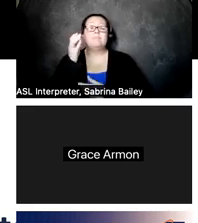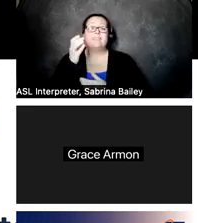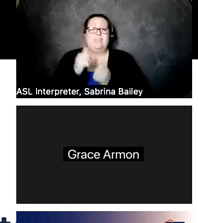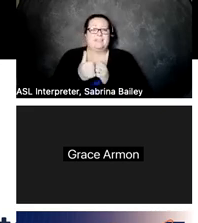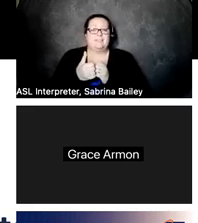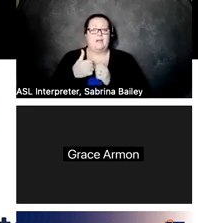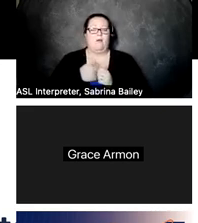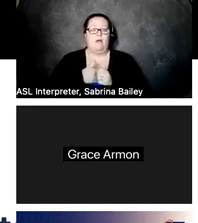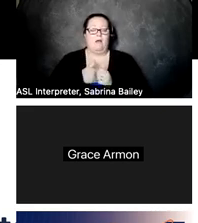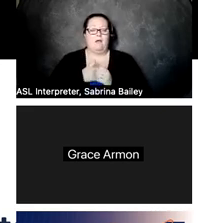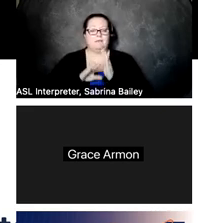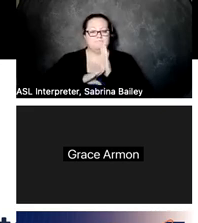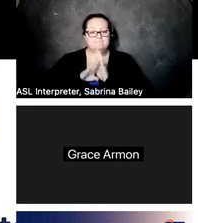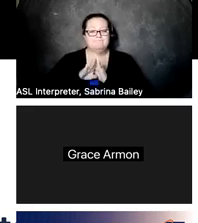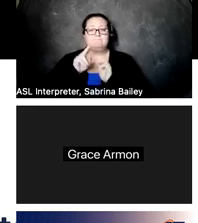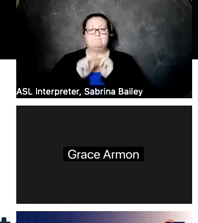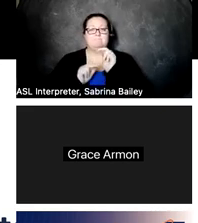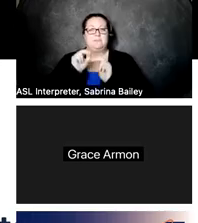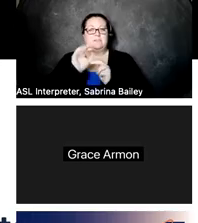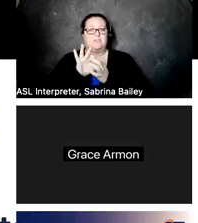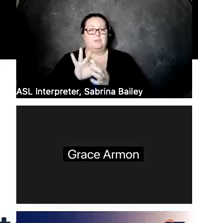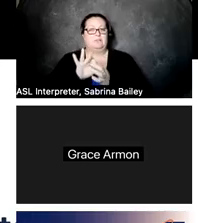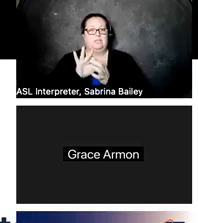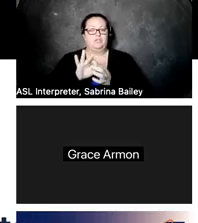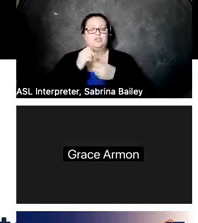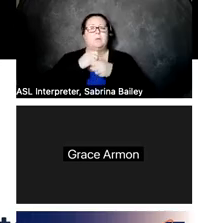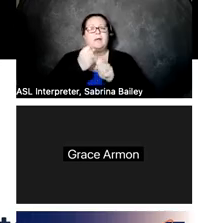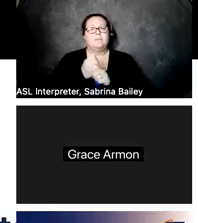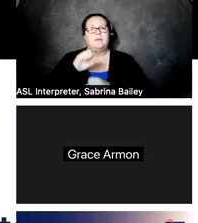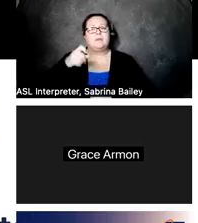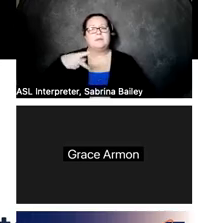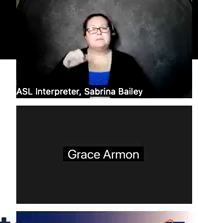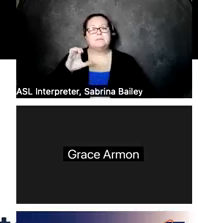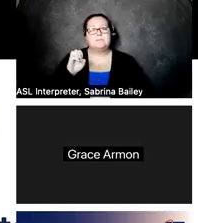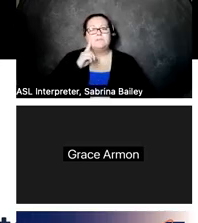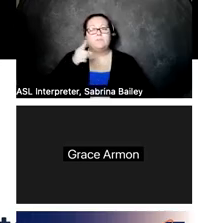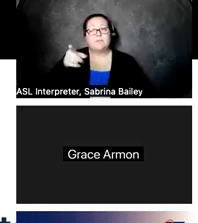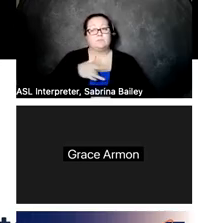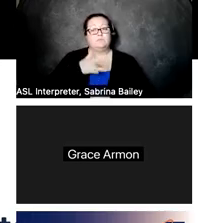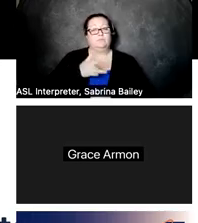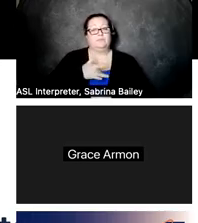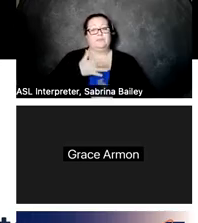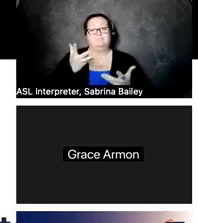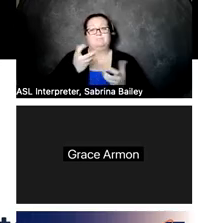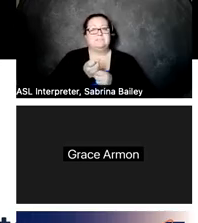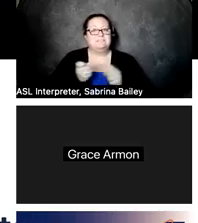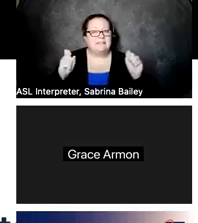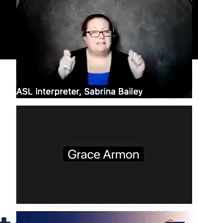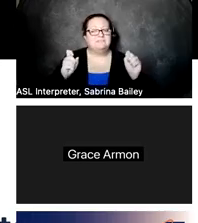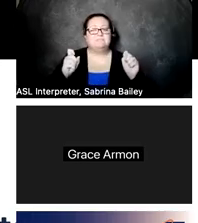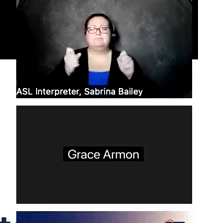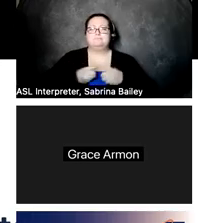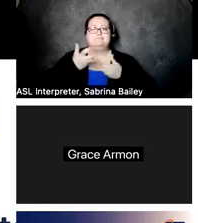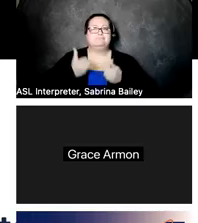I build my relationships with them. I create a space for them to feel safe, to talk to me about